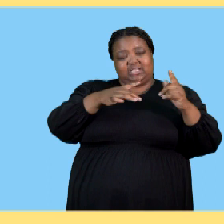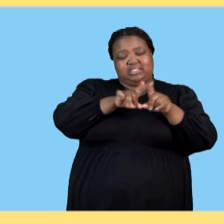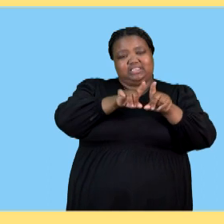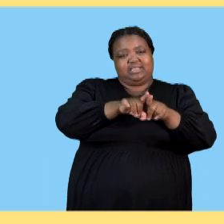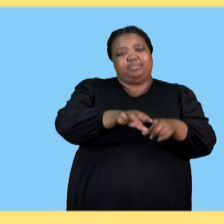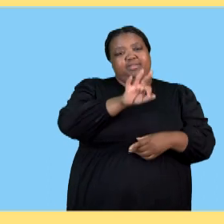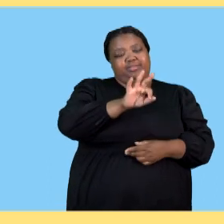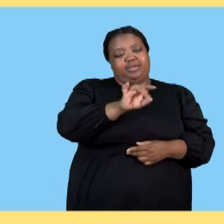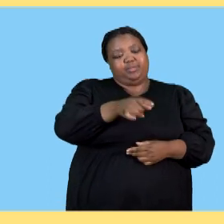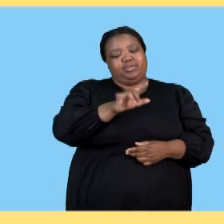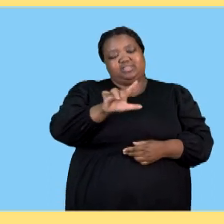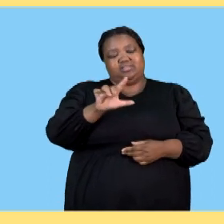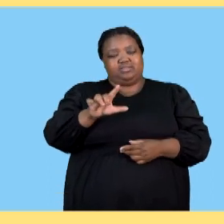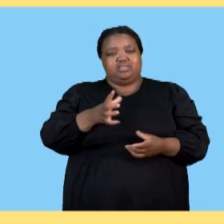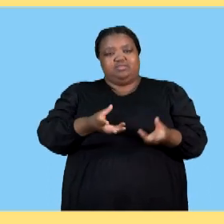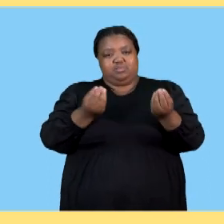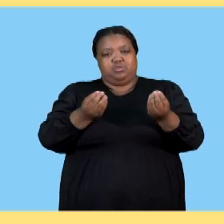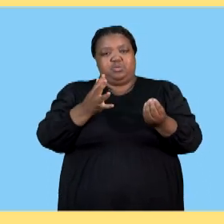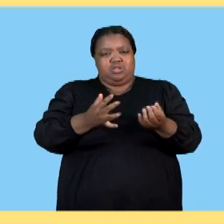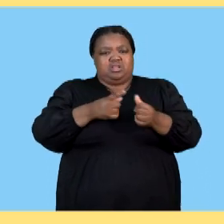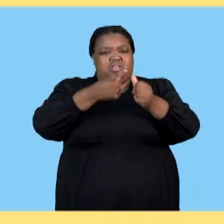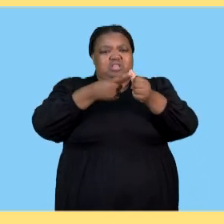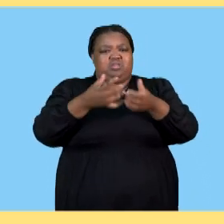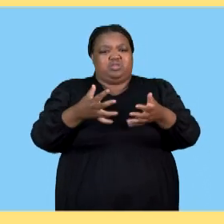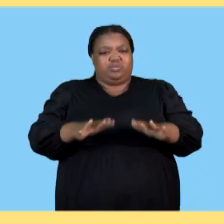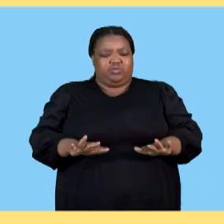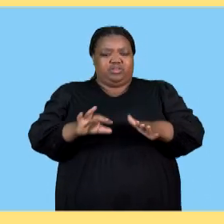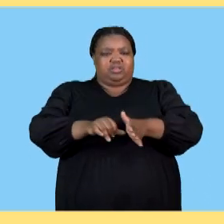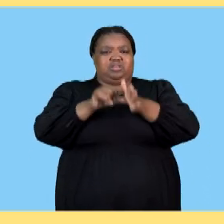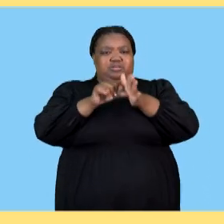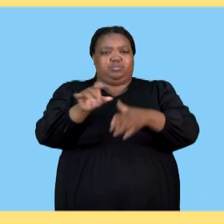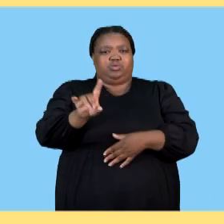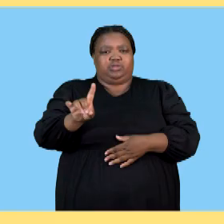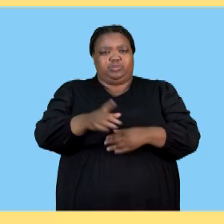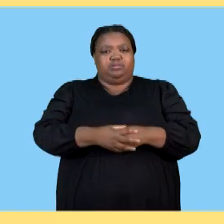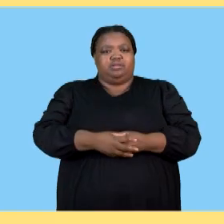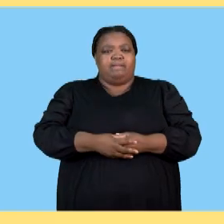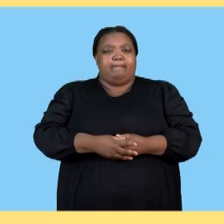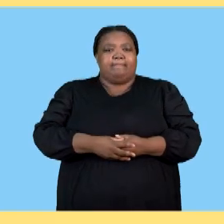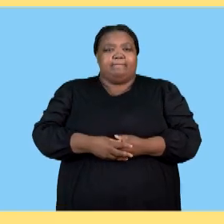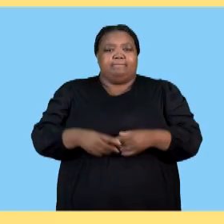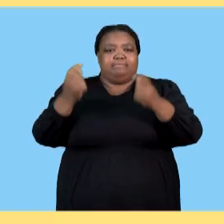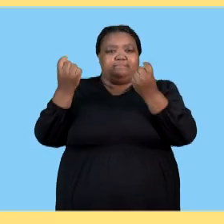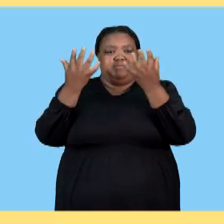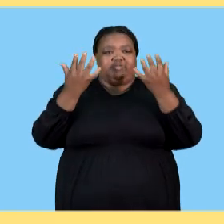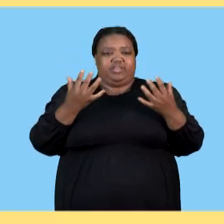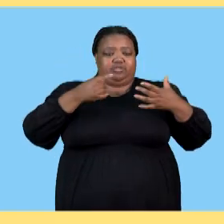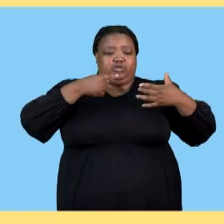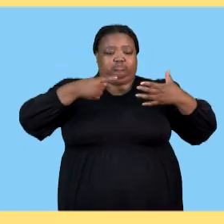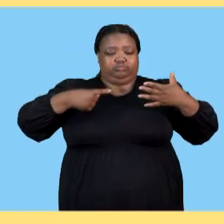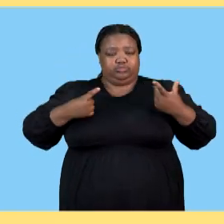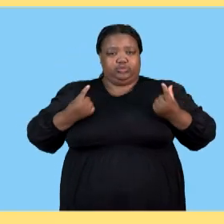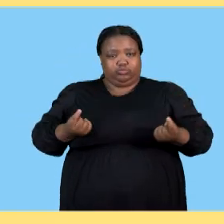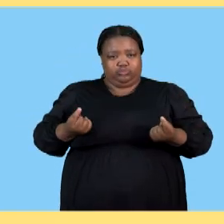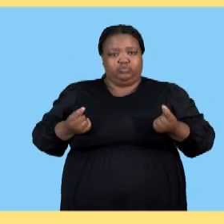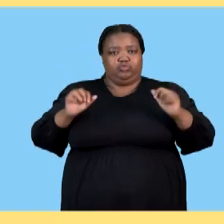3.77. Once we have calculated, it is very important that when you do your financial